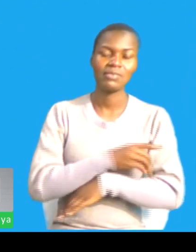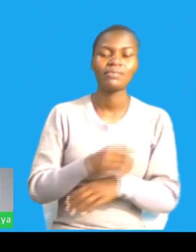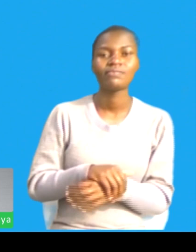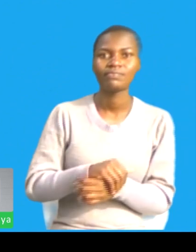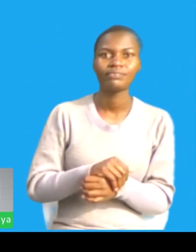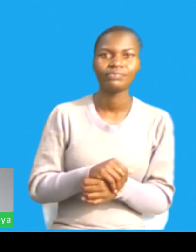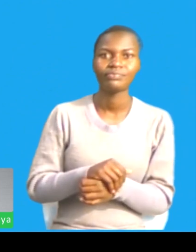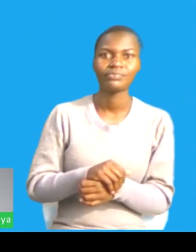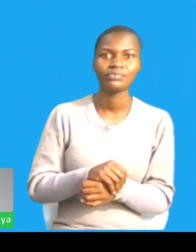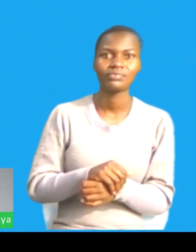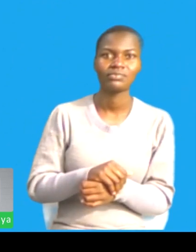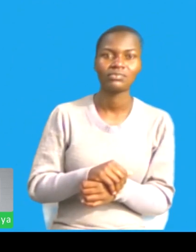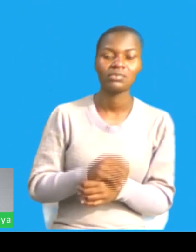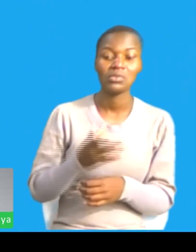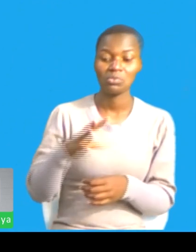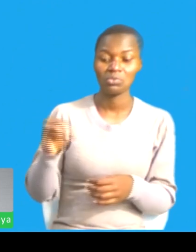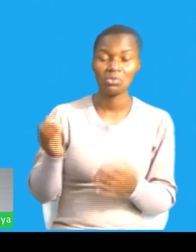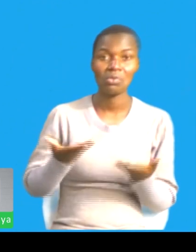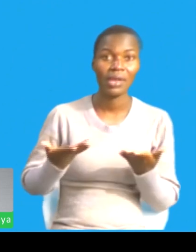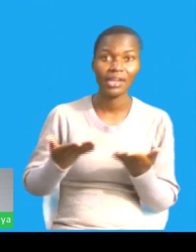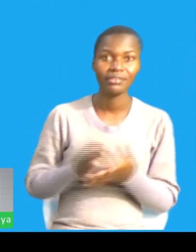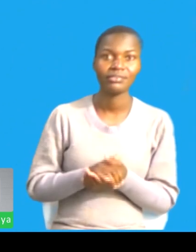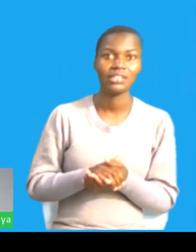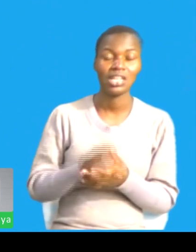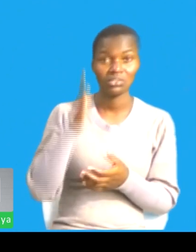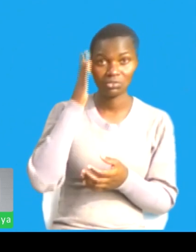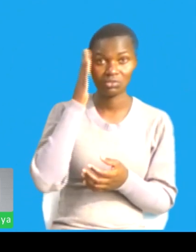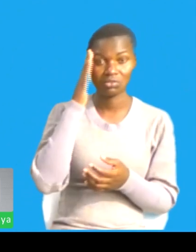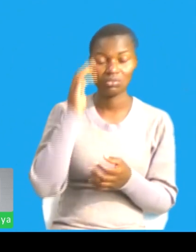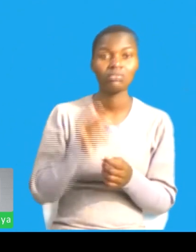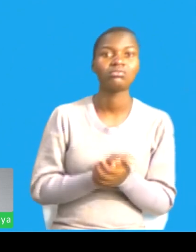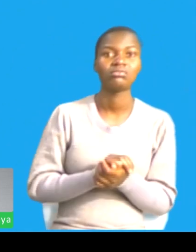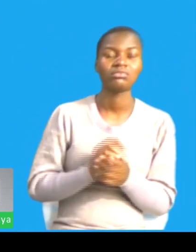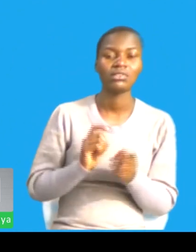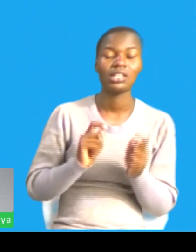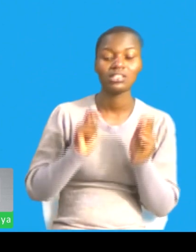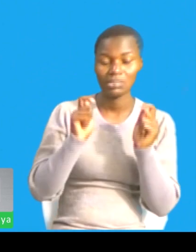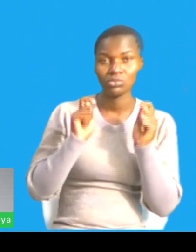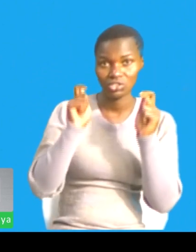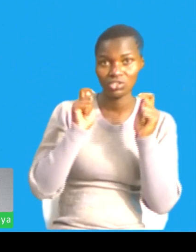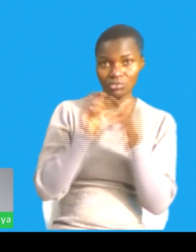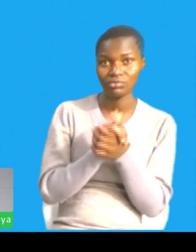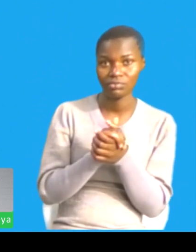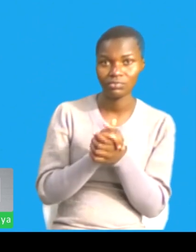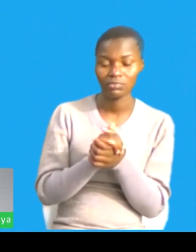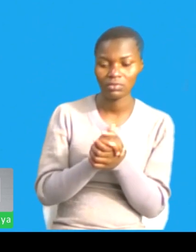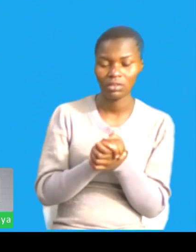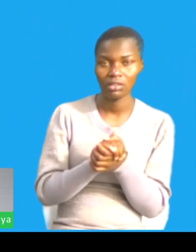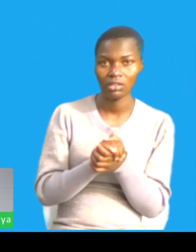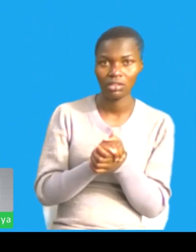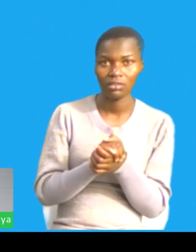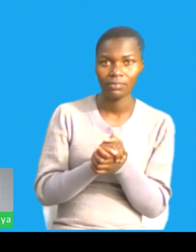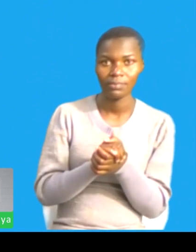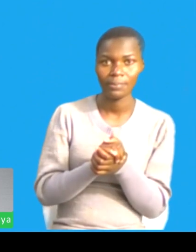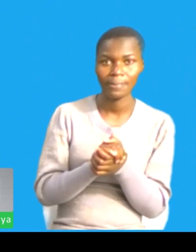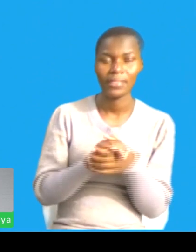It's very unfortunate. Where would you go, Jonah? Utatoka uende wapi? Na unajua kuna fracas, na hiyo vitu yote. It's very